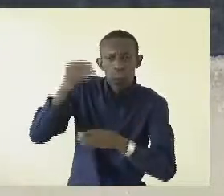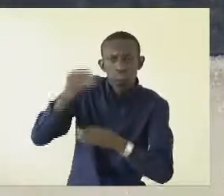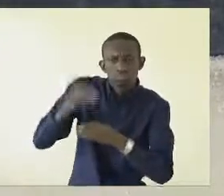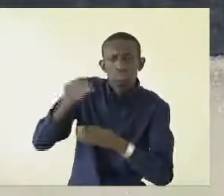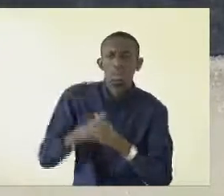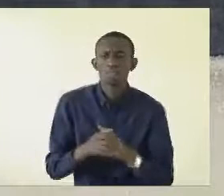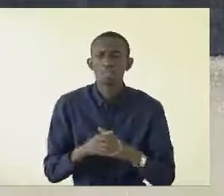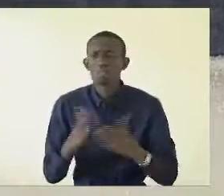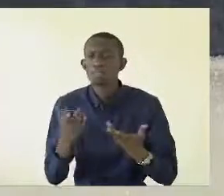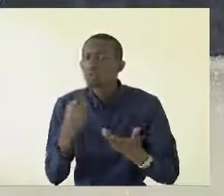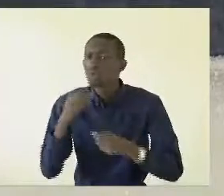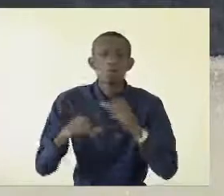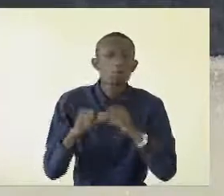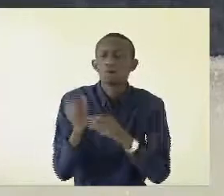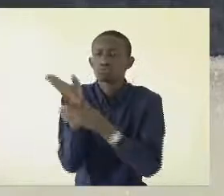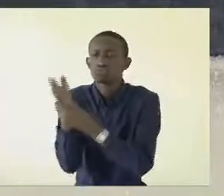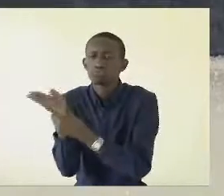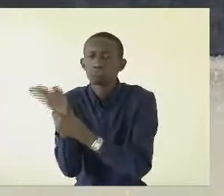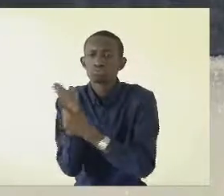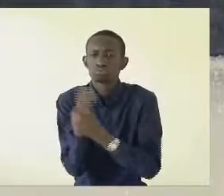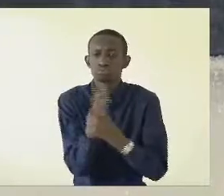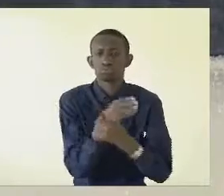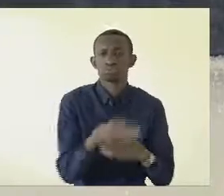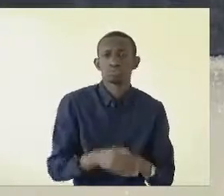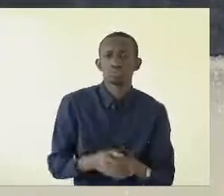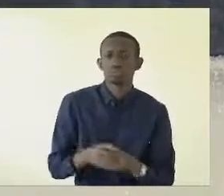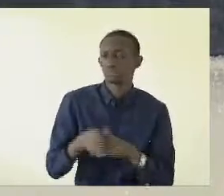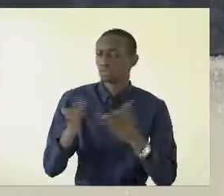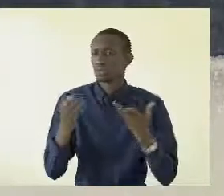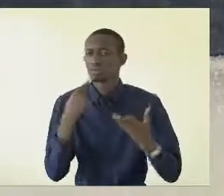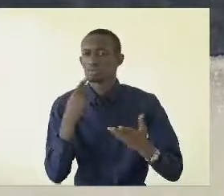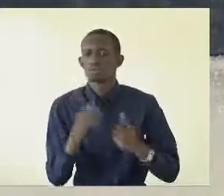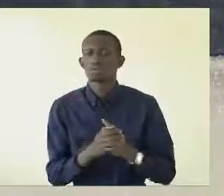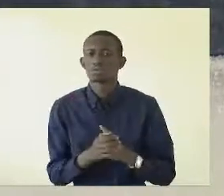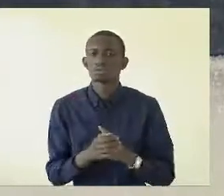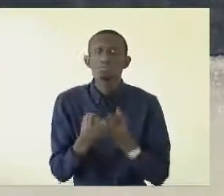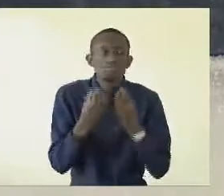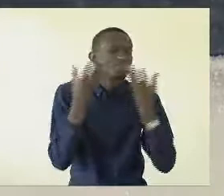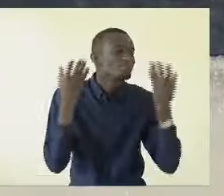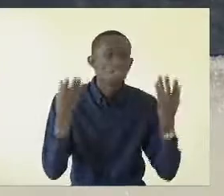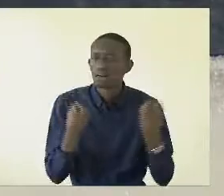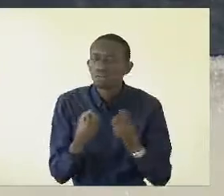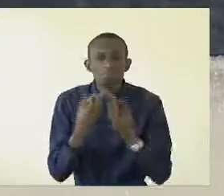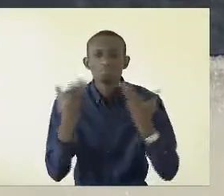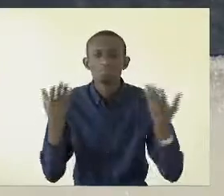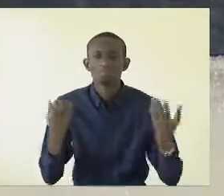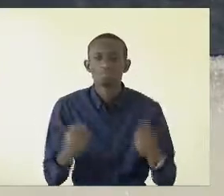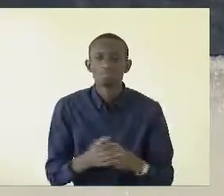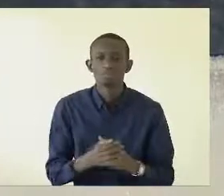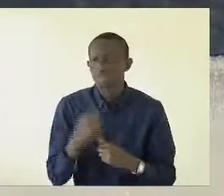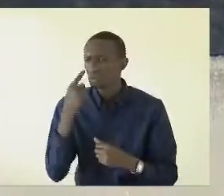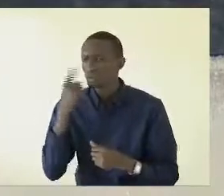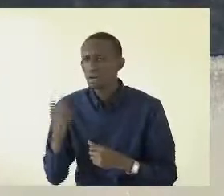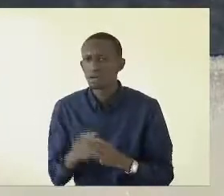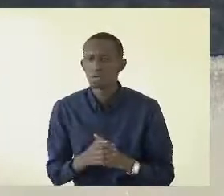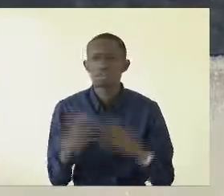have talked about leaves of plants. Then we have talked about flowers. We have seen